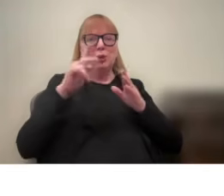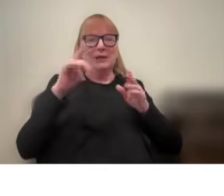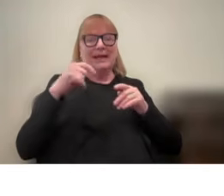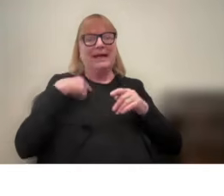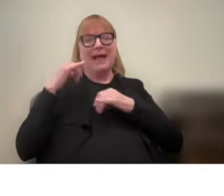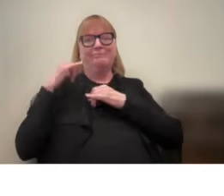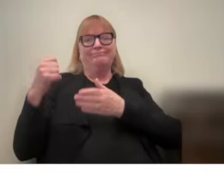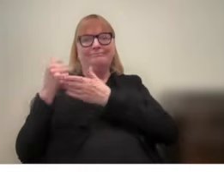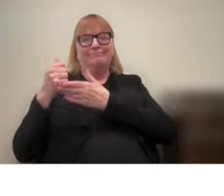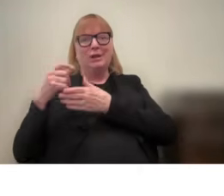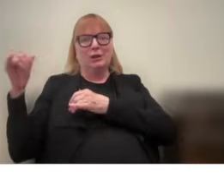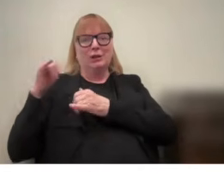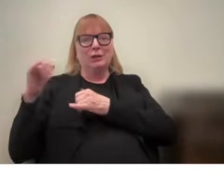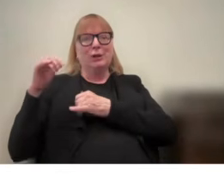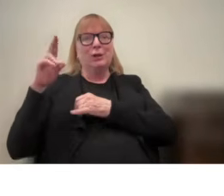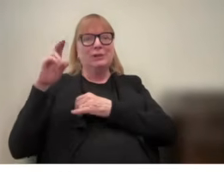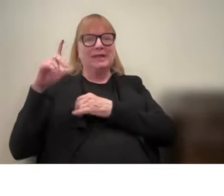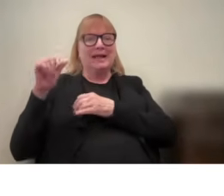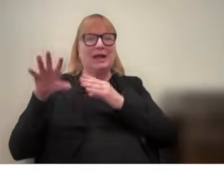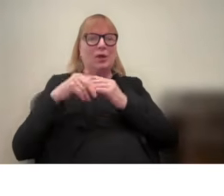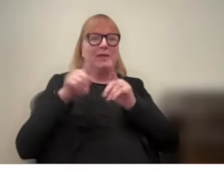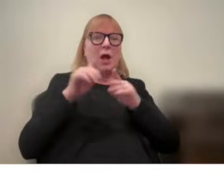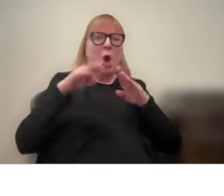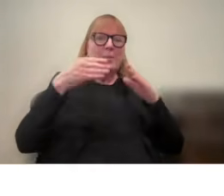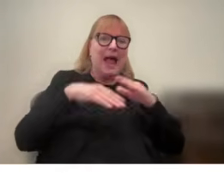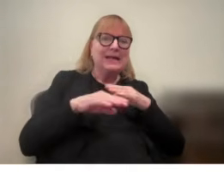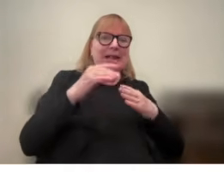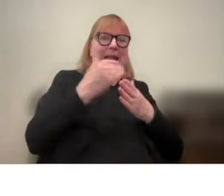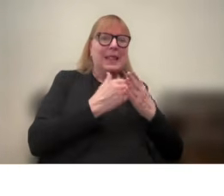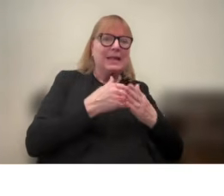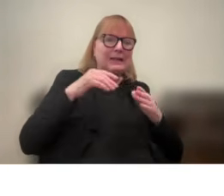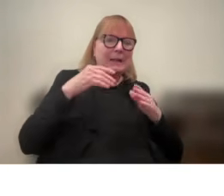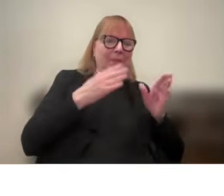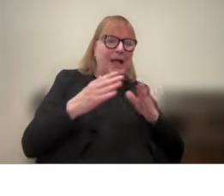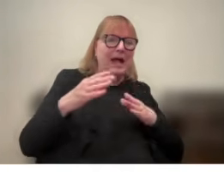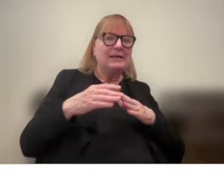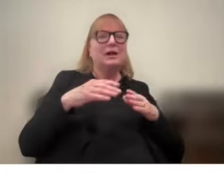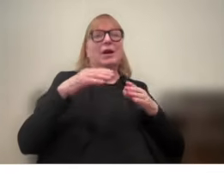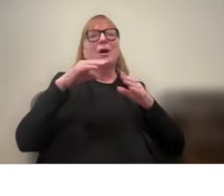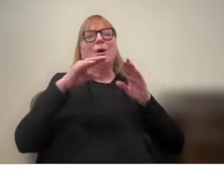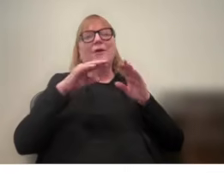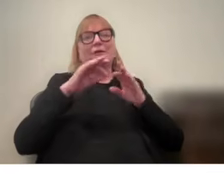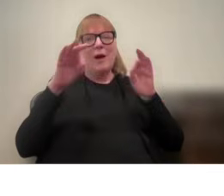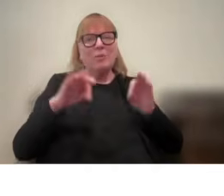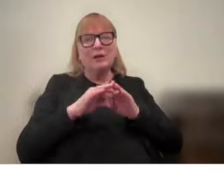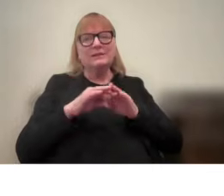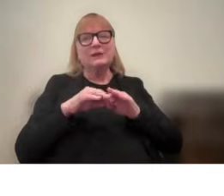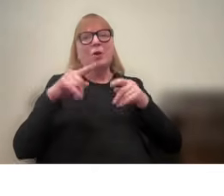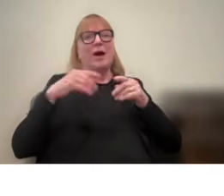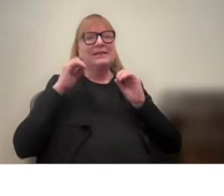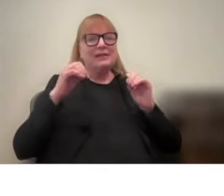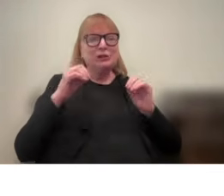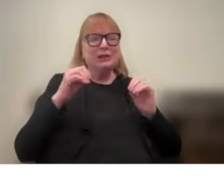at UCLA. This is going to include like open access lesson plans, concepts, frameworks, mostly around